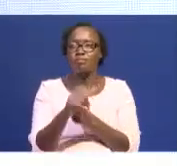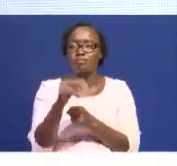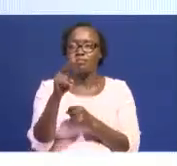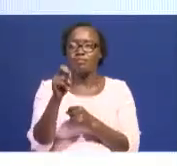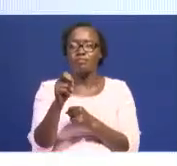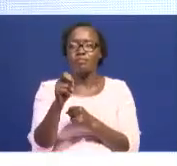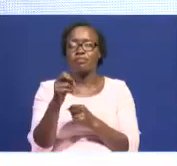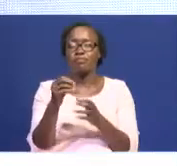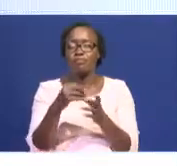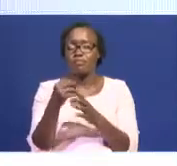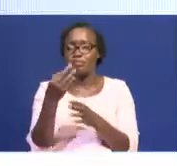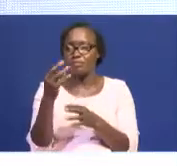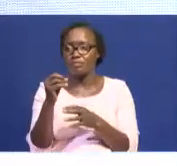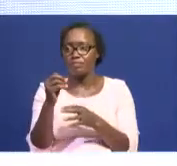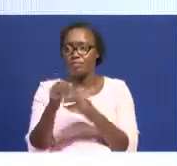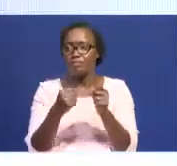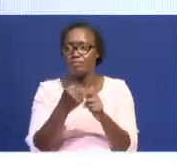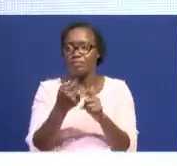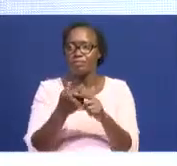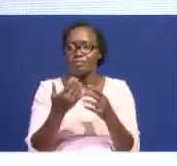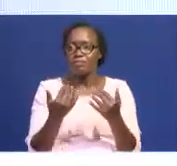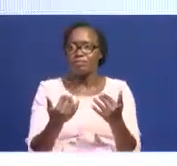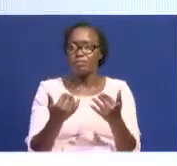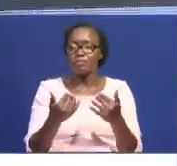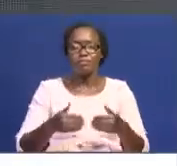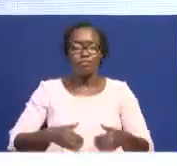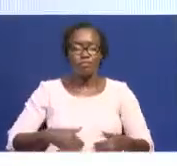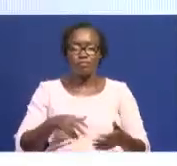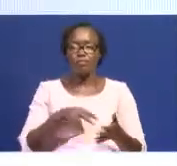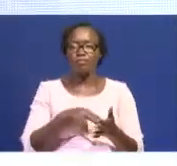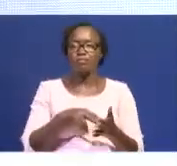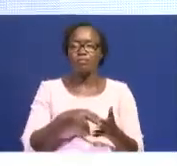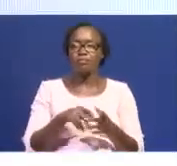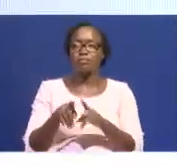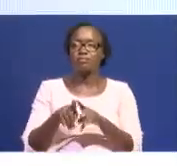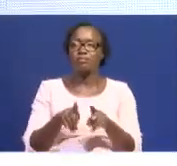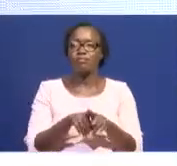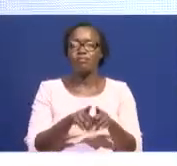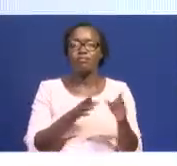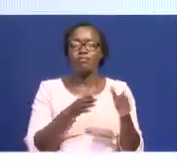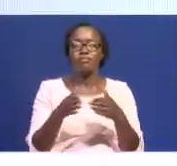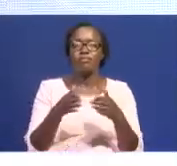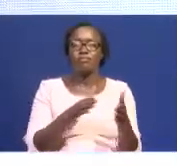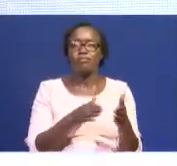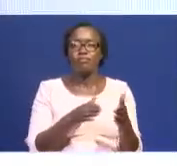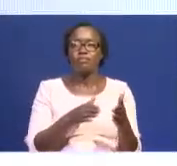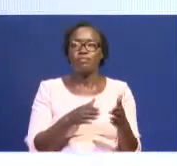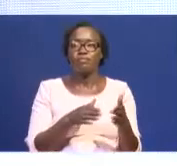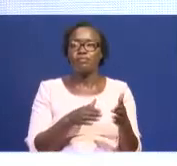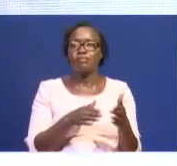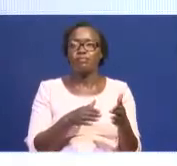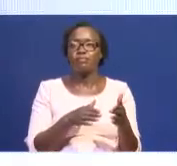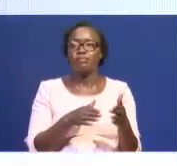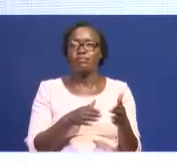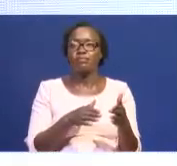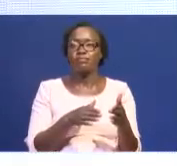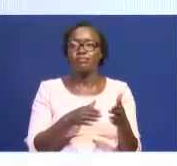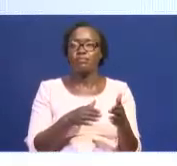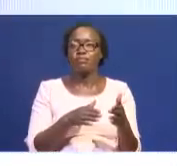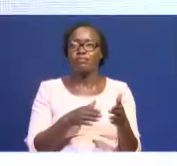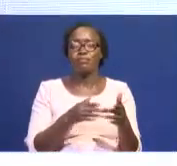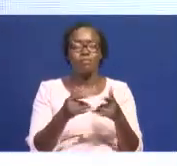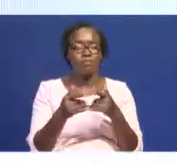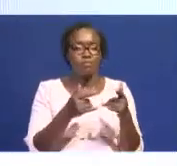30 years from now, the youngsters who stood can also have the opportunity to confront